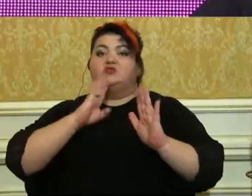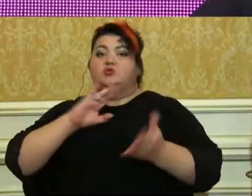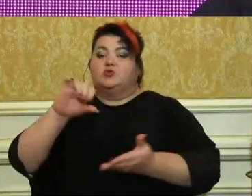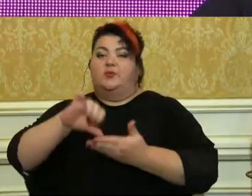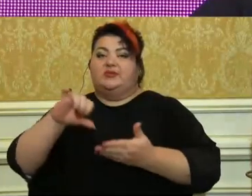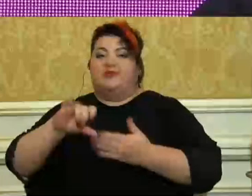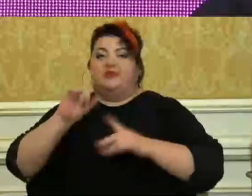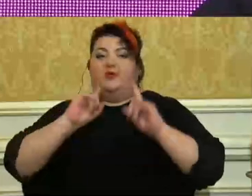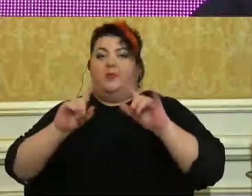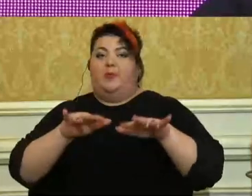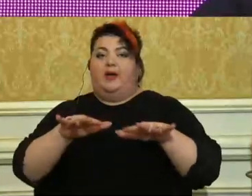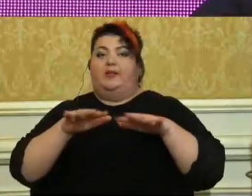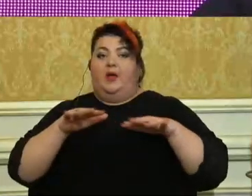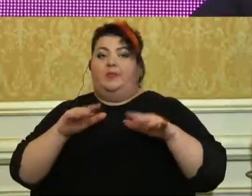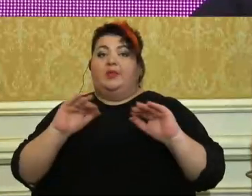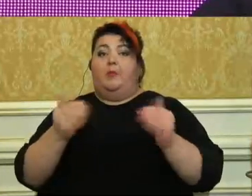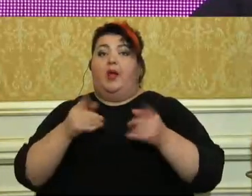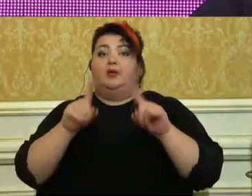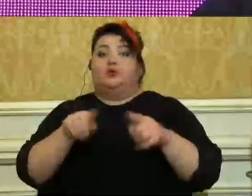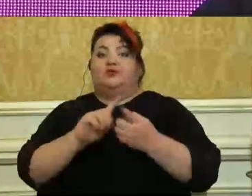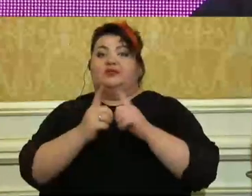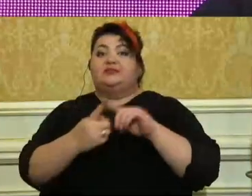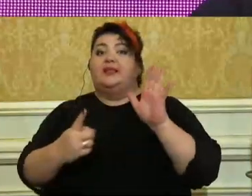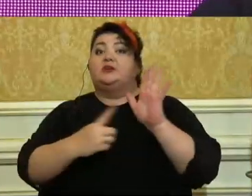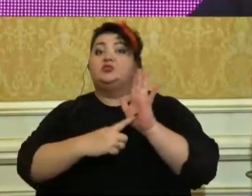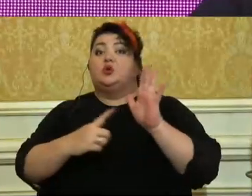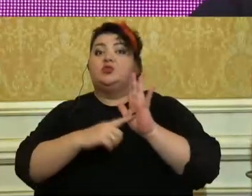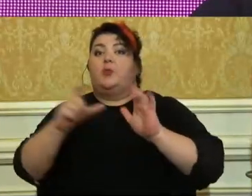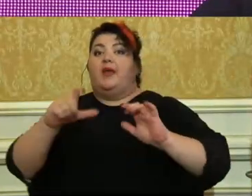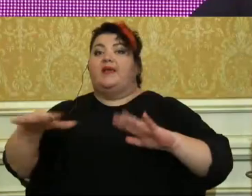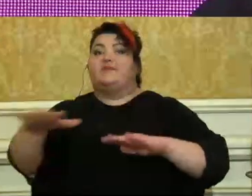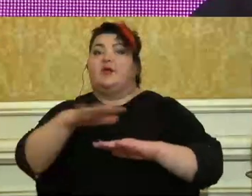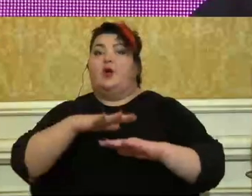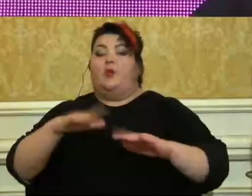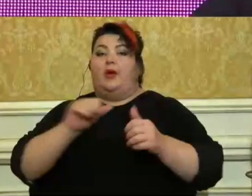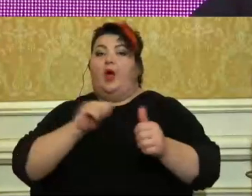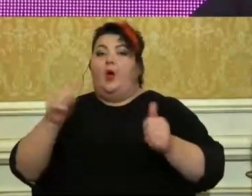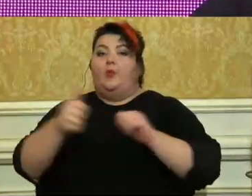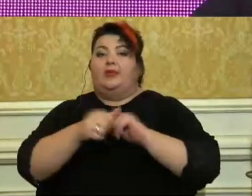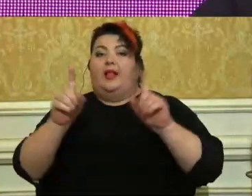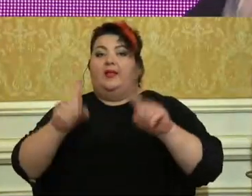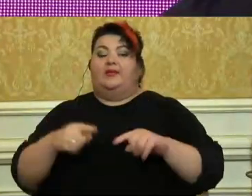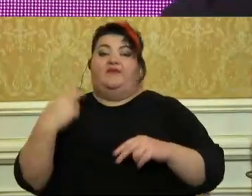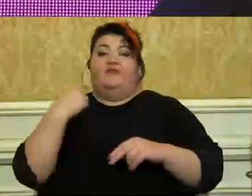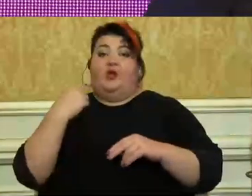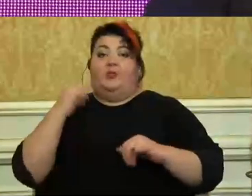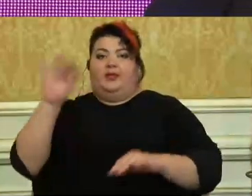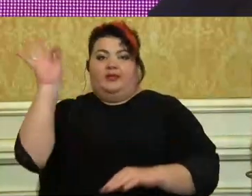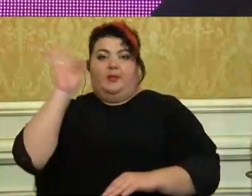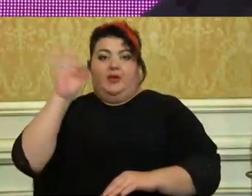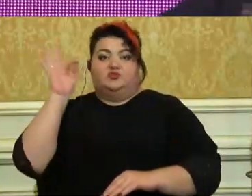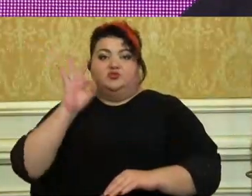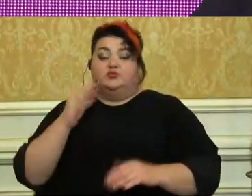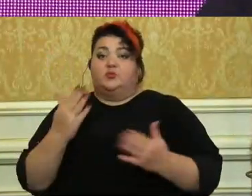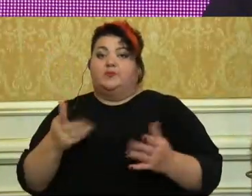the 17th place of the women's parliaments. And then where they are six in Europe, and they are ahead